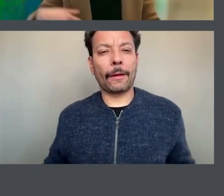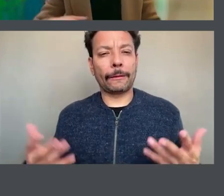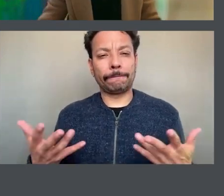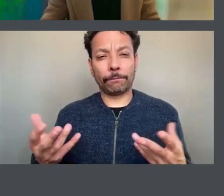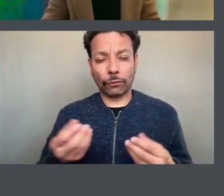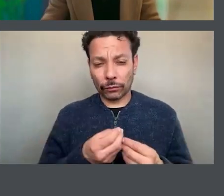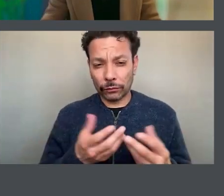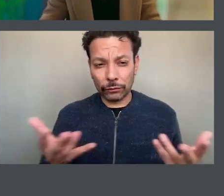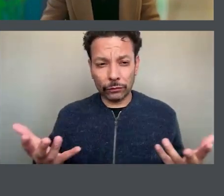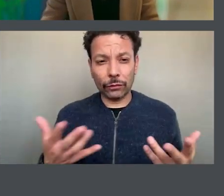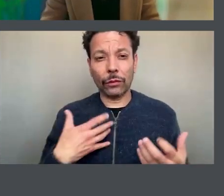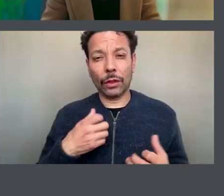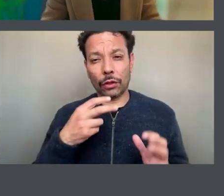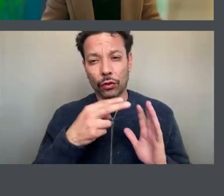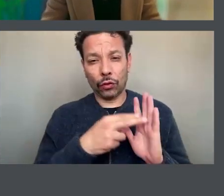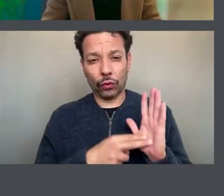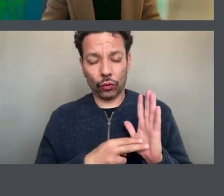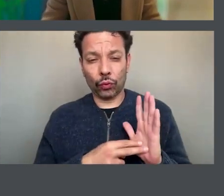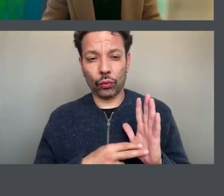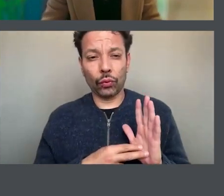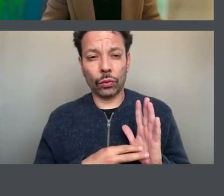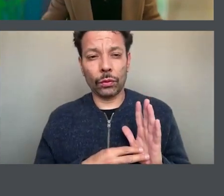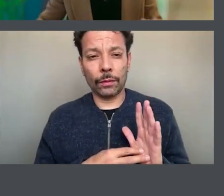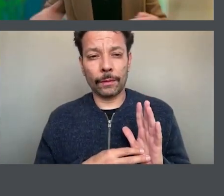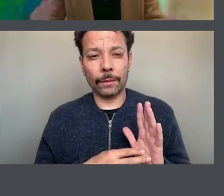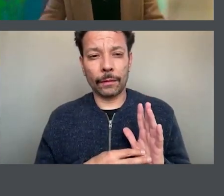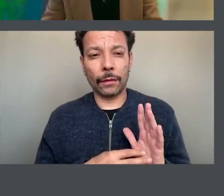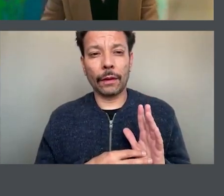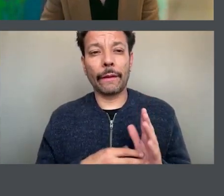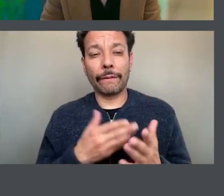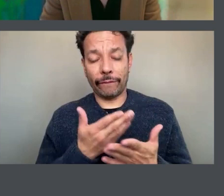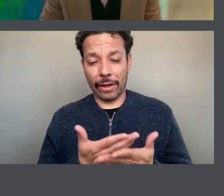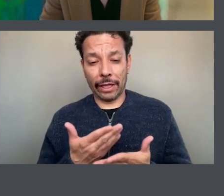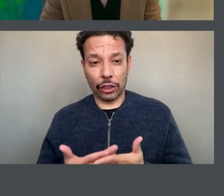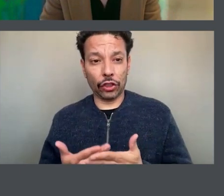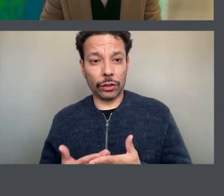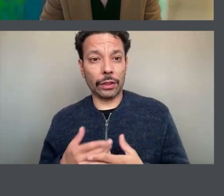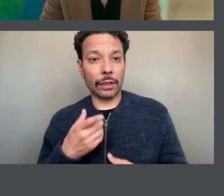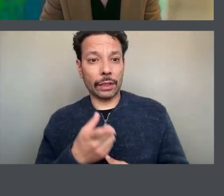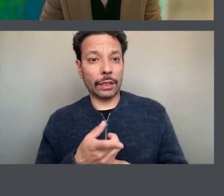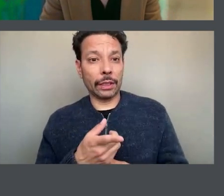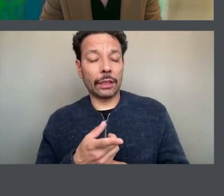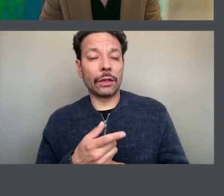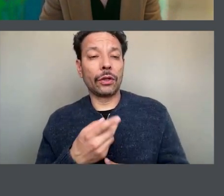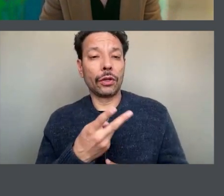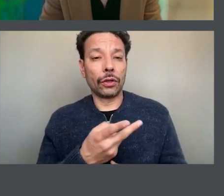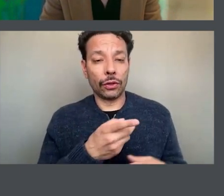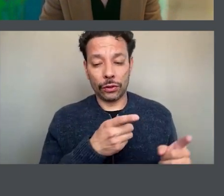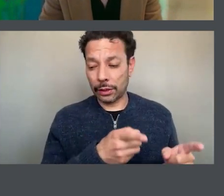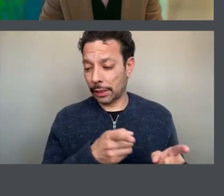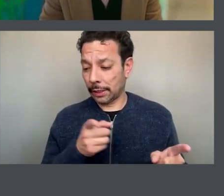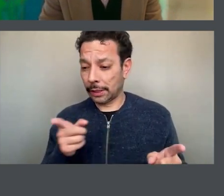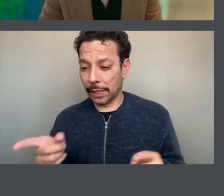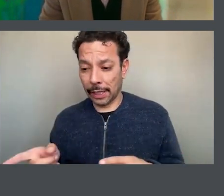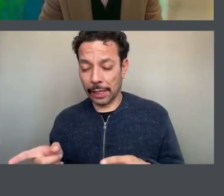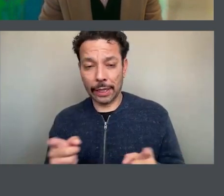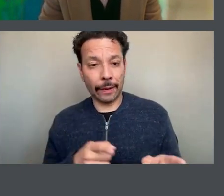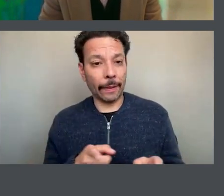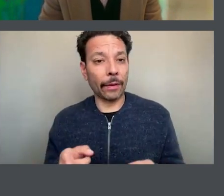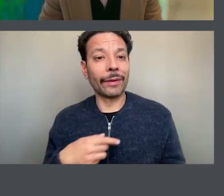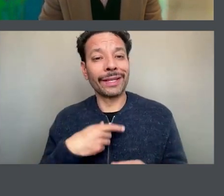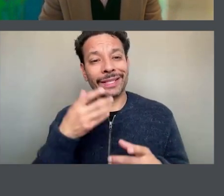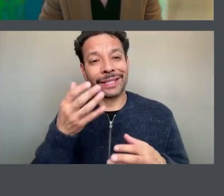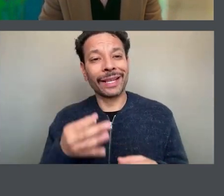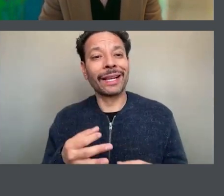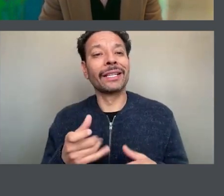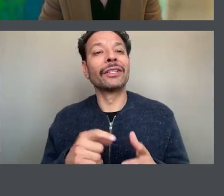So given all that, we wanted to look at validation of these two instruments side by side, and we've